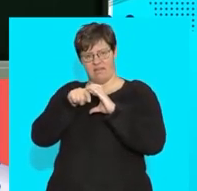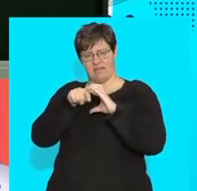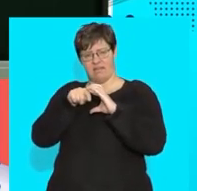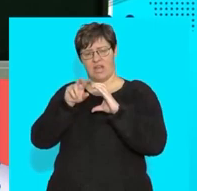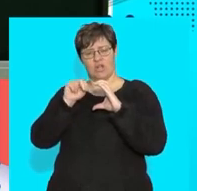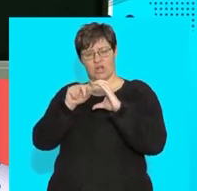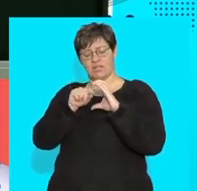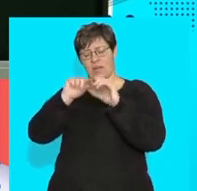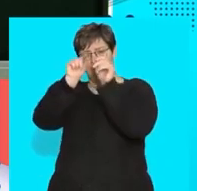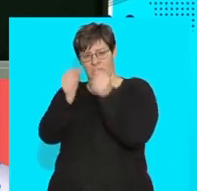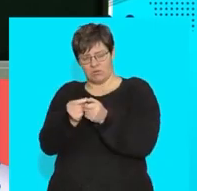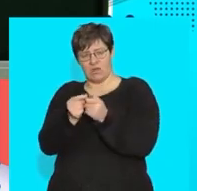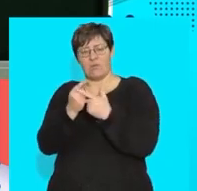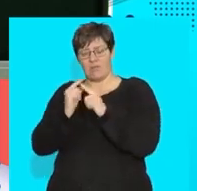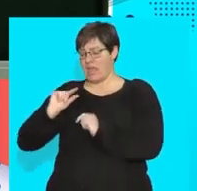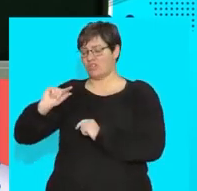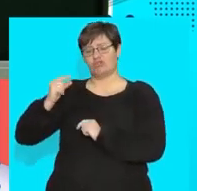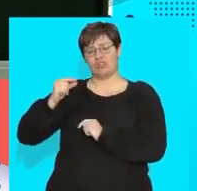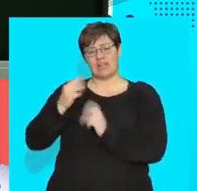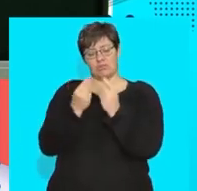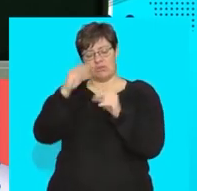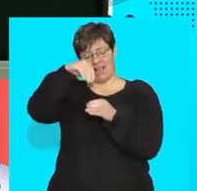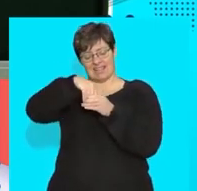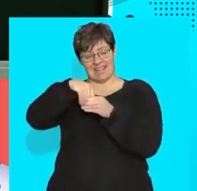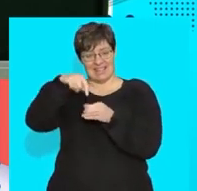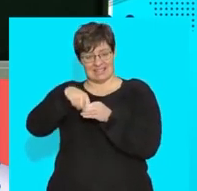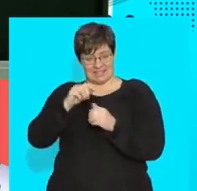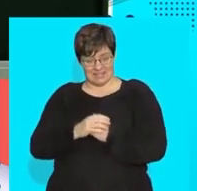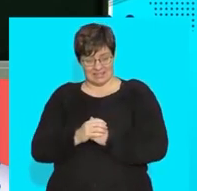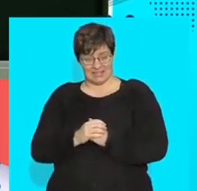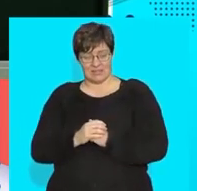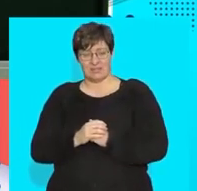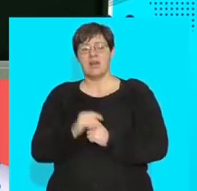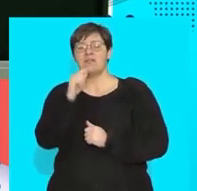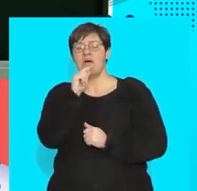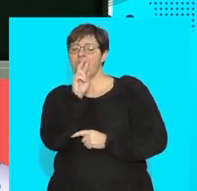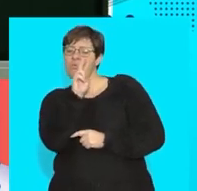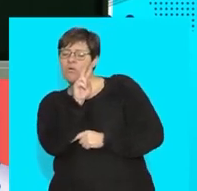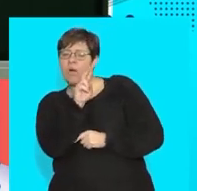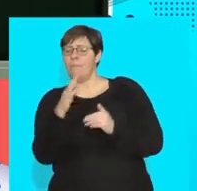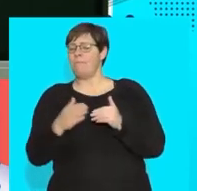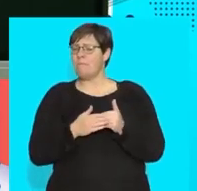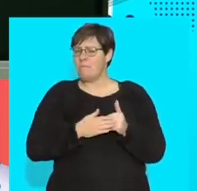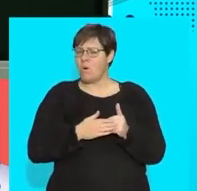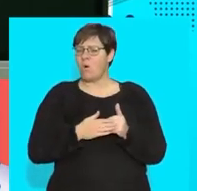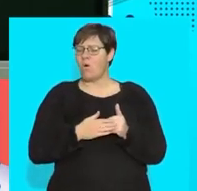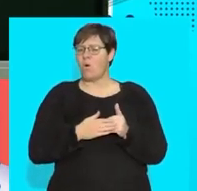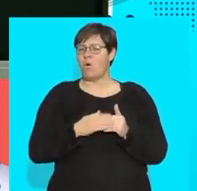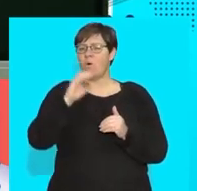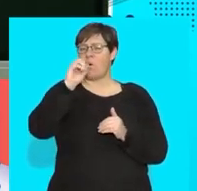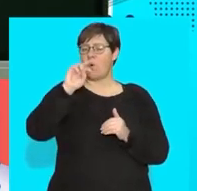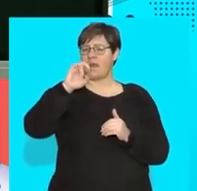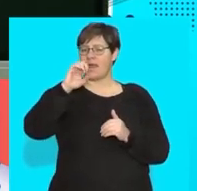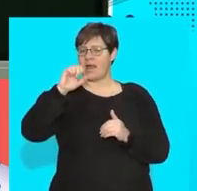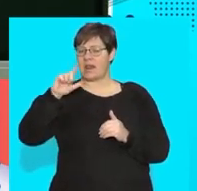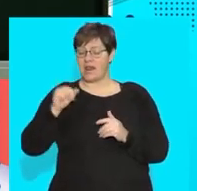our genetic material in there. Now we're going to carry on looking at a few more of the organelles that we're going to